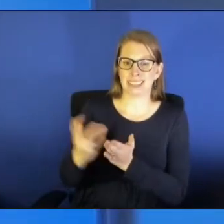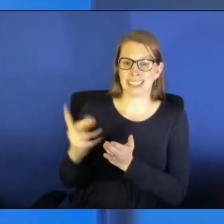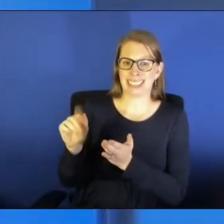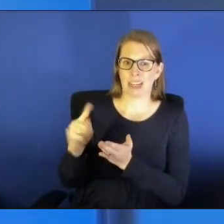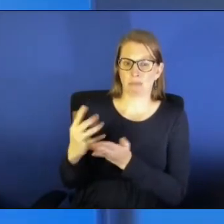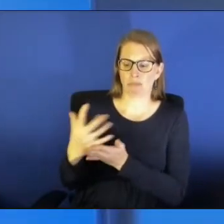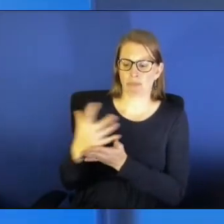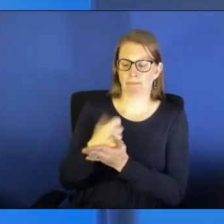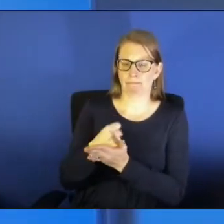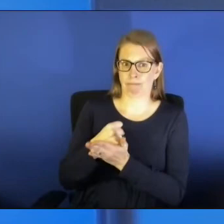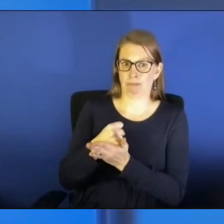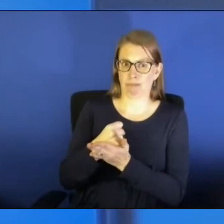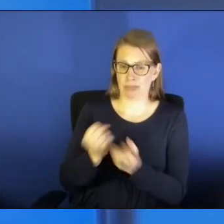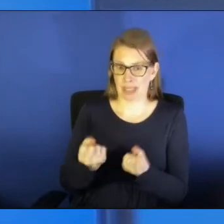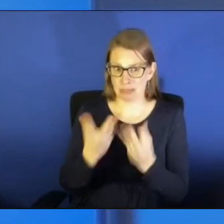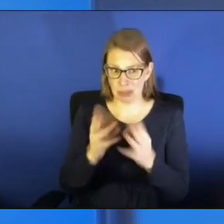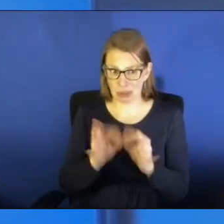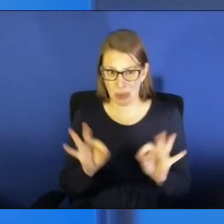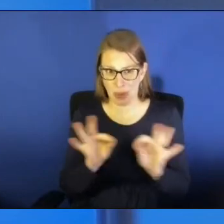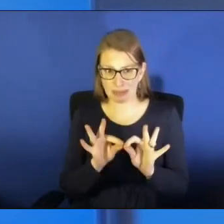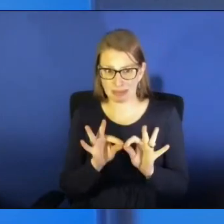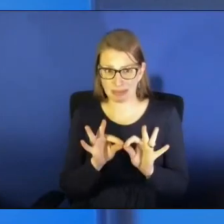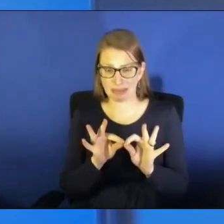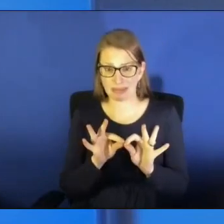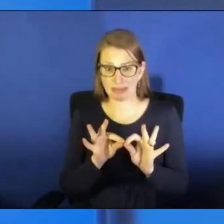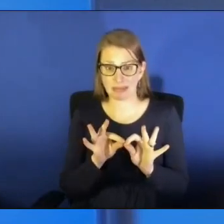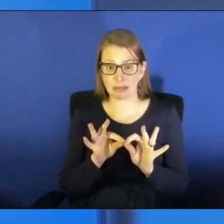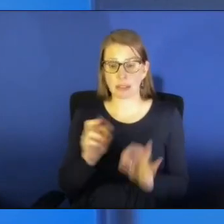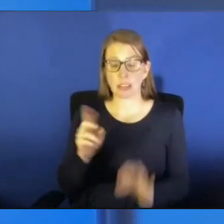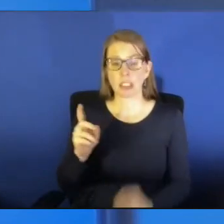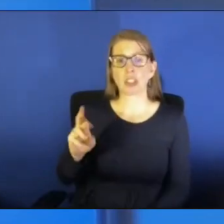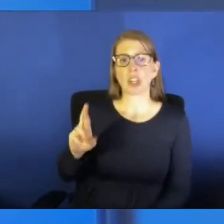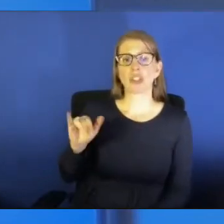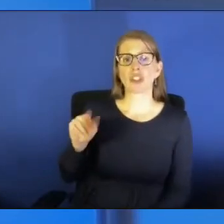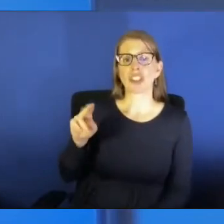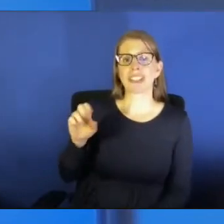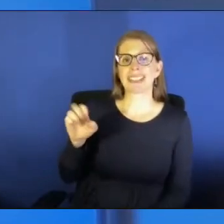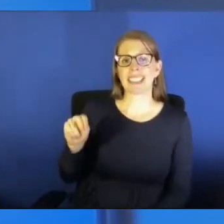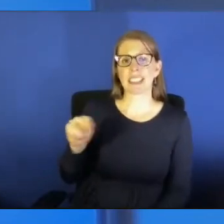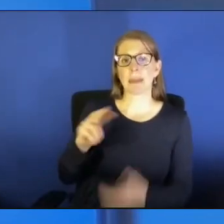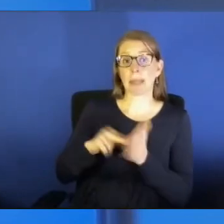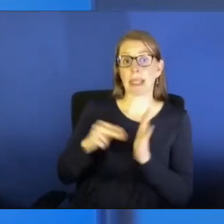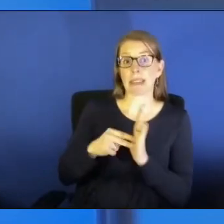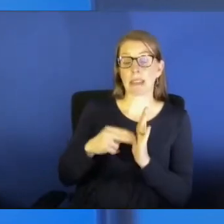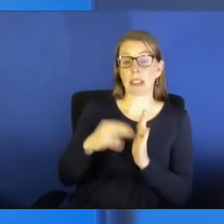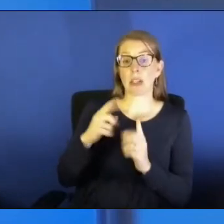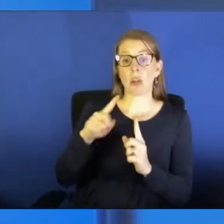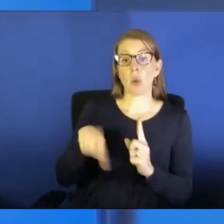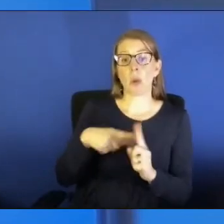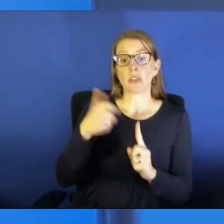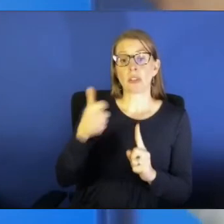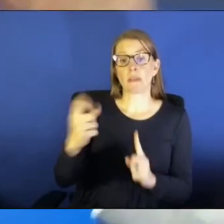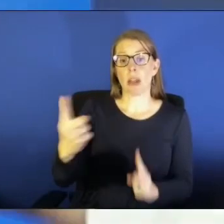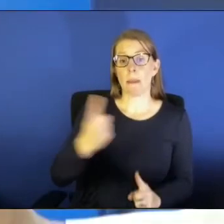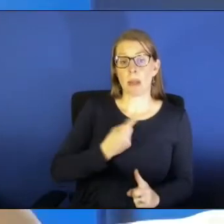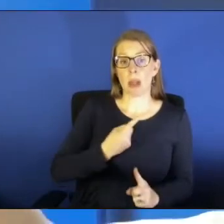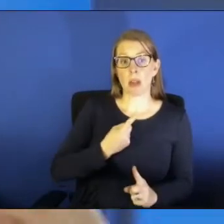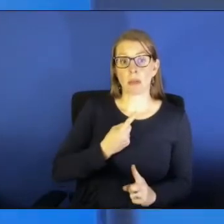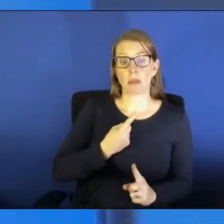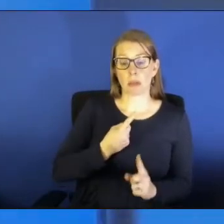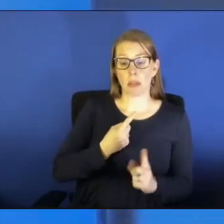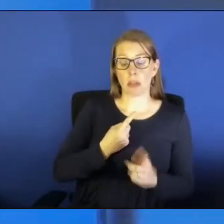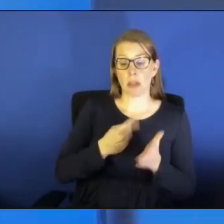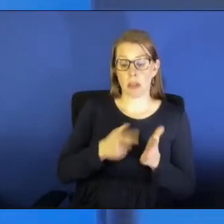important. What Dr. Jensen's alluding to is when you come and see me, we take out a specimen, I send it